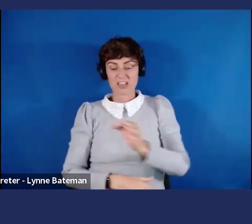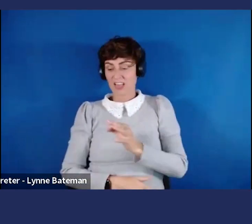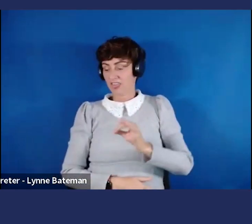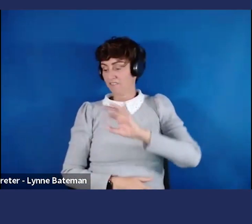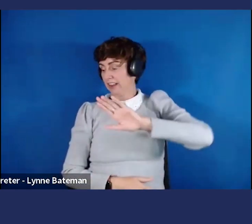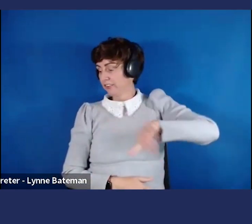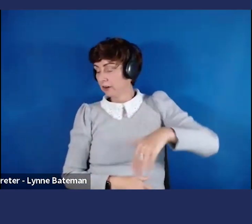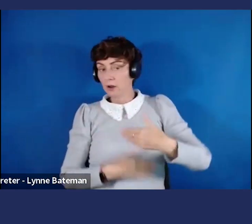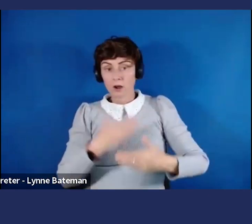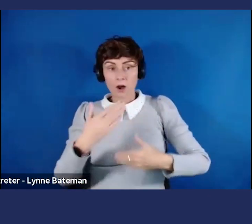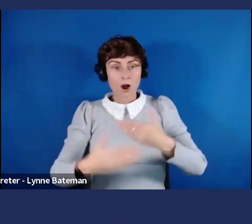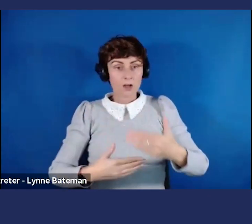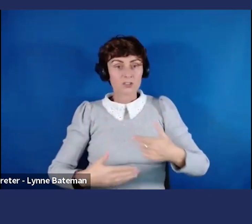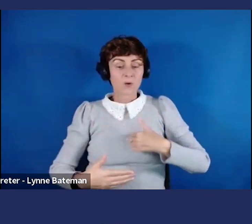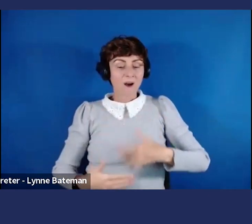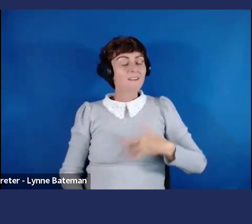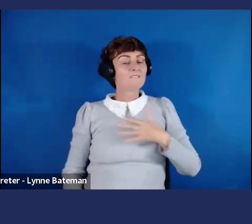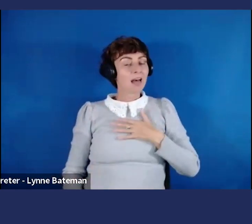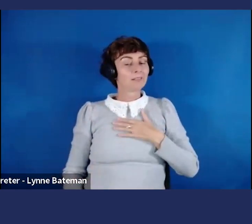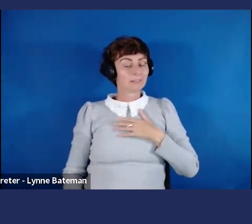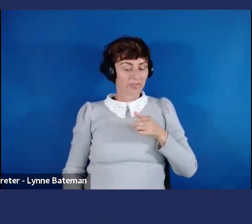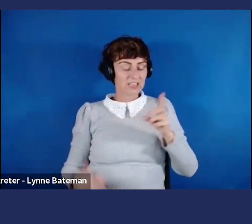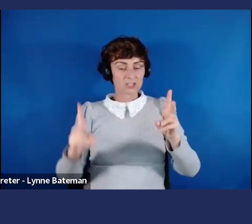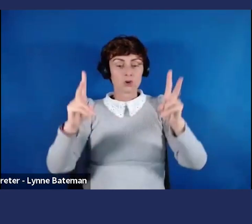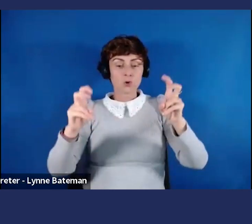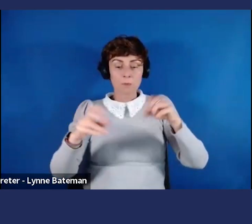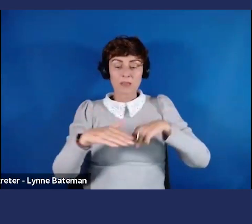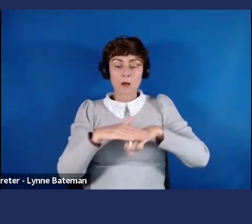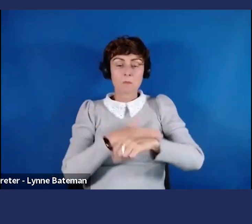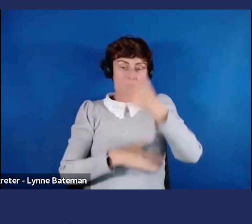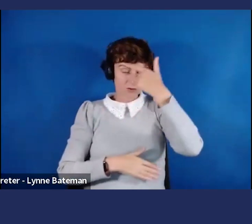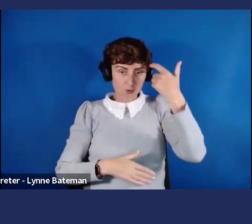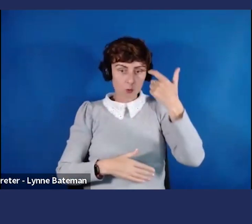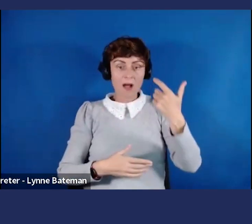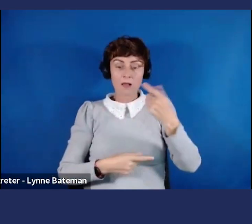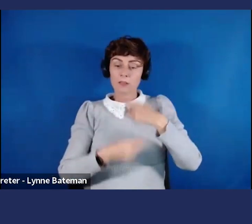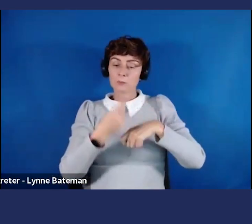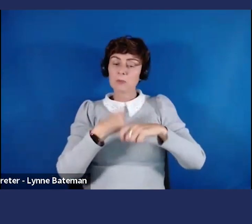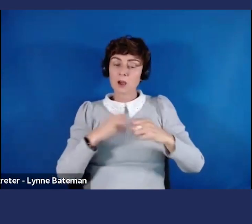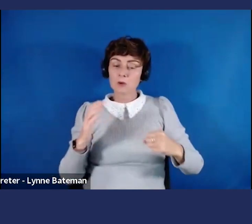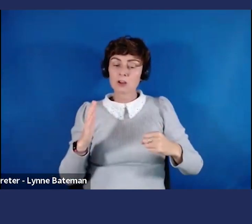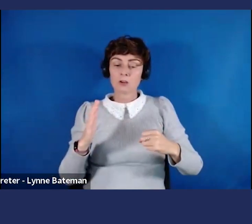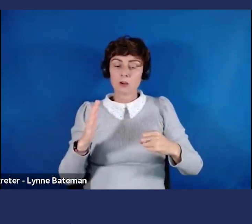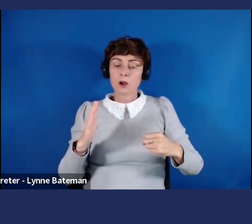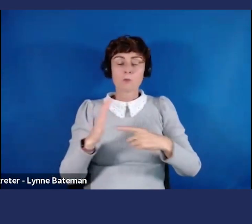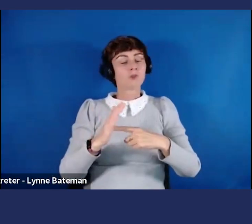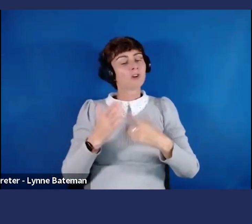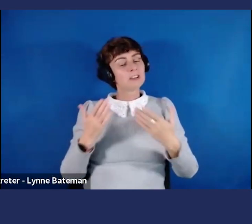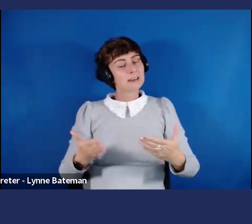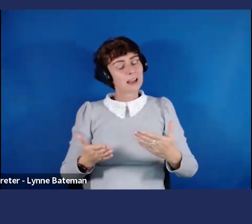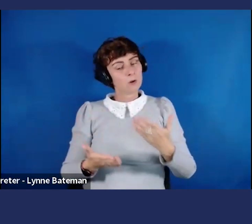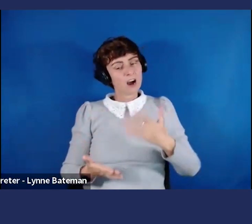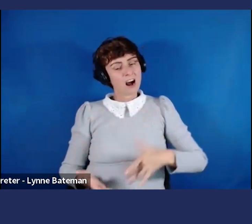was reassuring to see this topic of birth trauma has come up as a priority in the early years in my network at